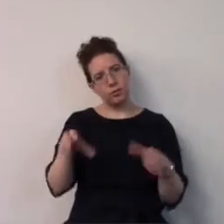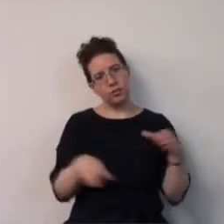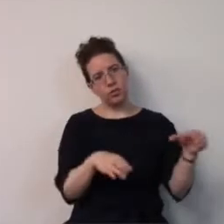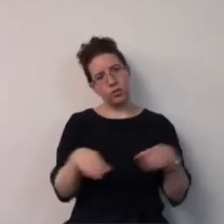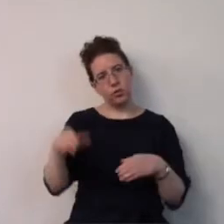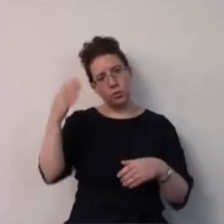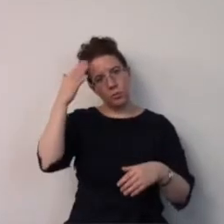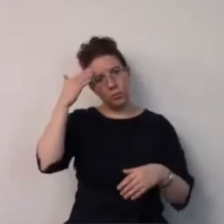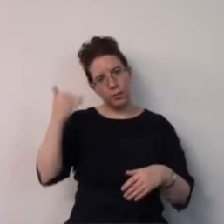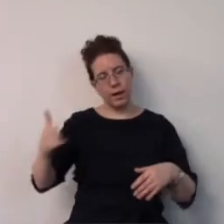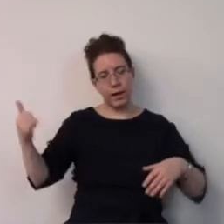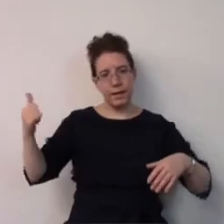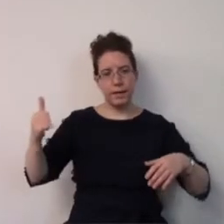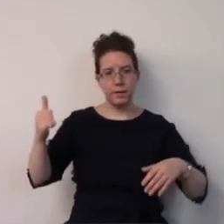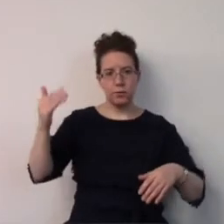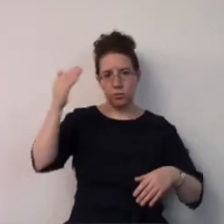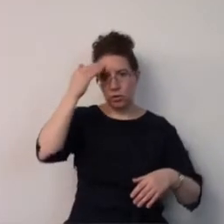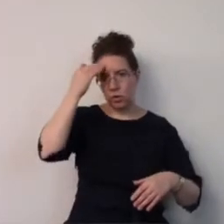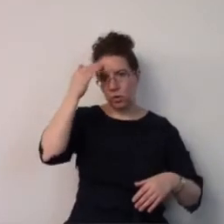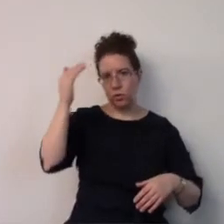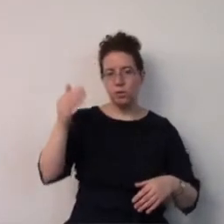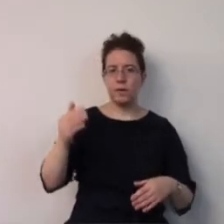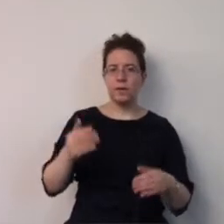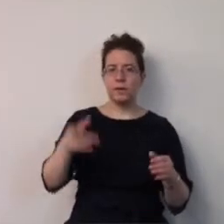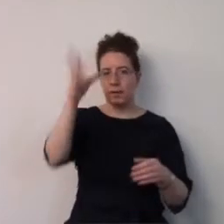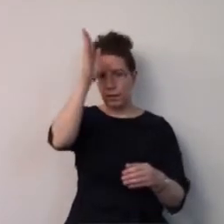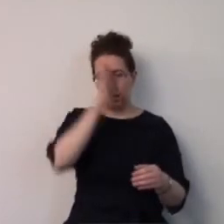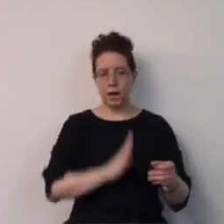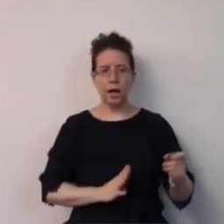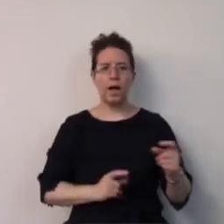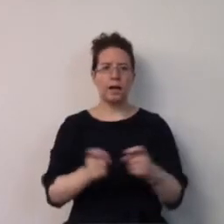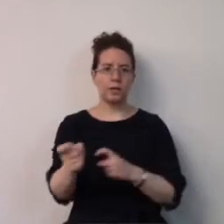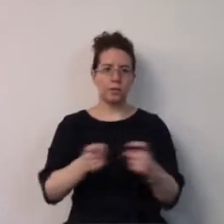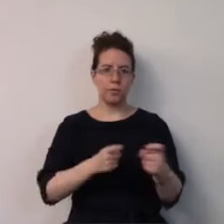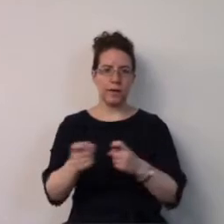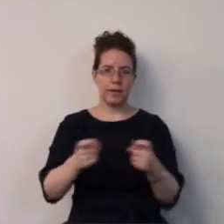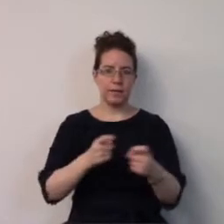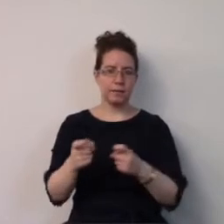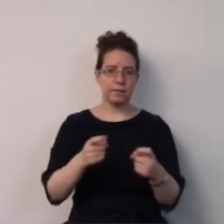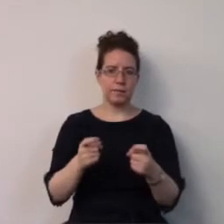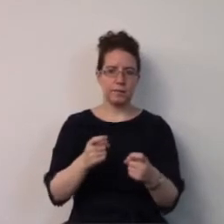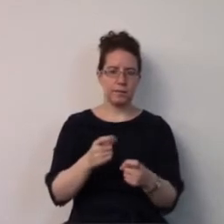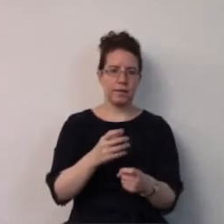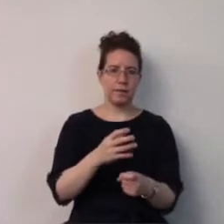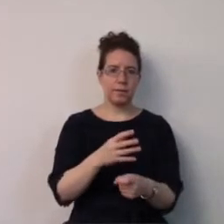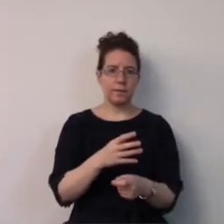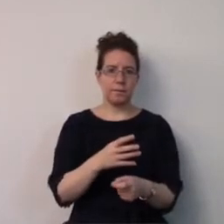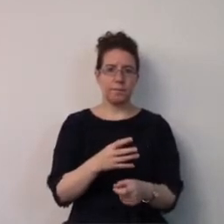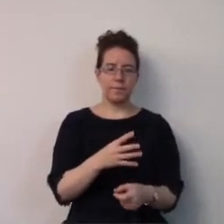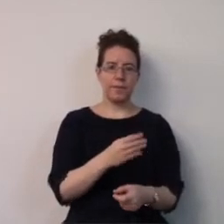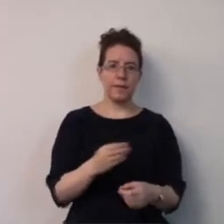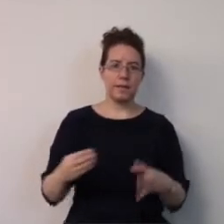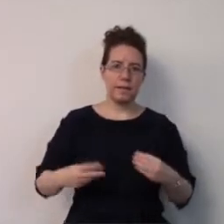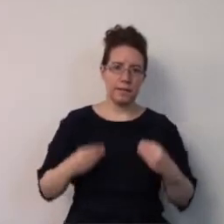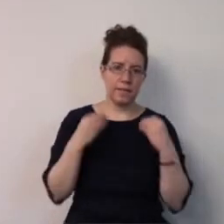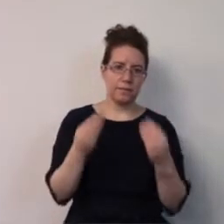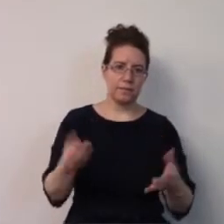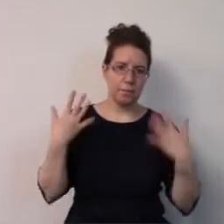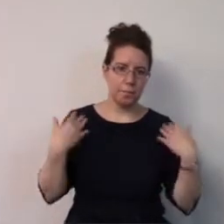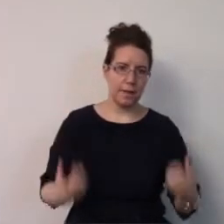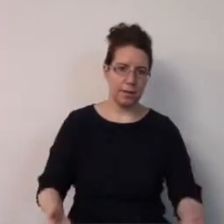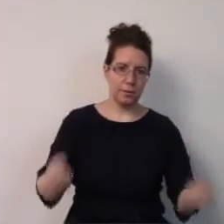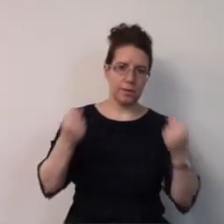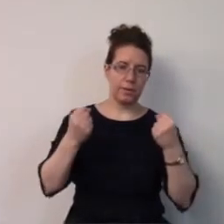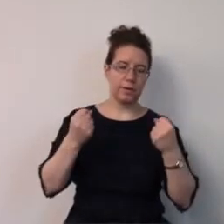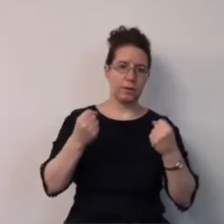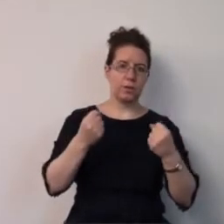verse 35, Daniel was Nebuchadnezzar, not Daniel. Nebuchadnezzar was abased. He was brought low because of